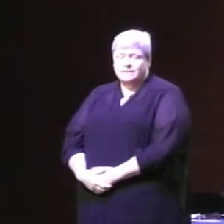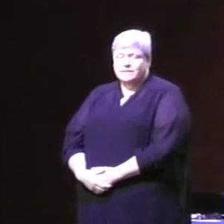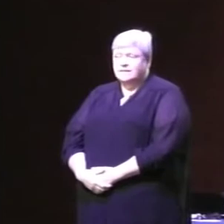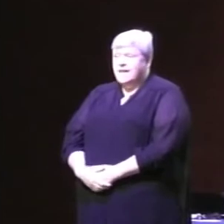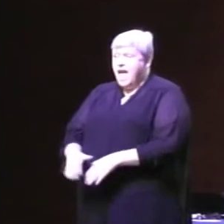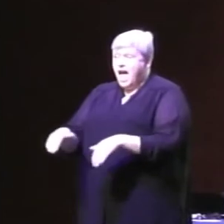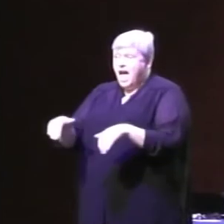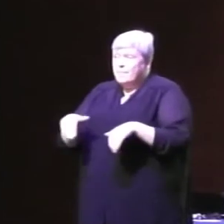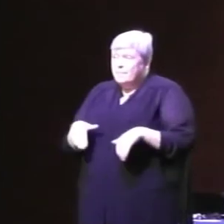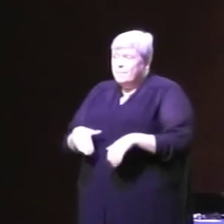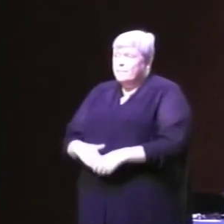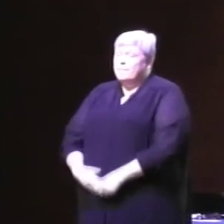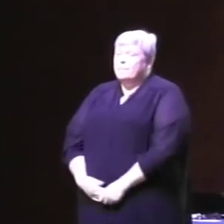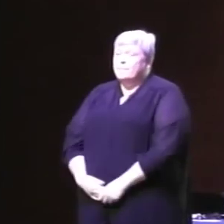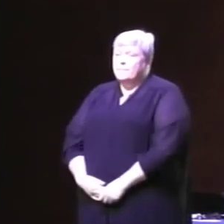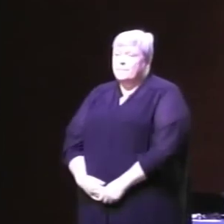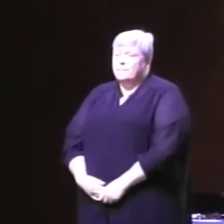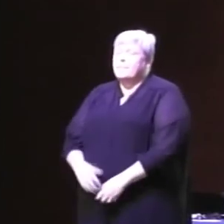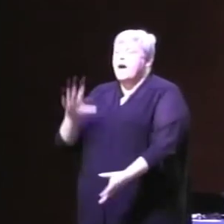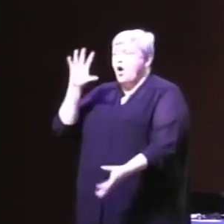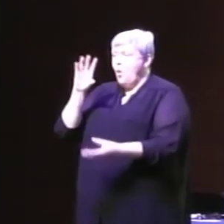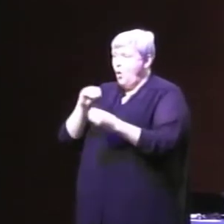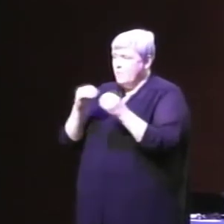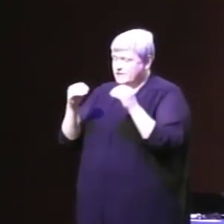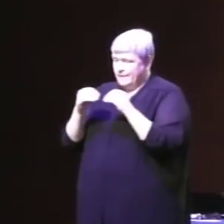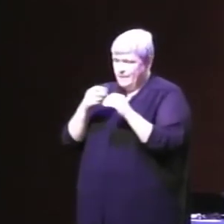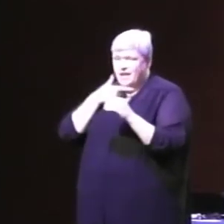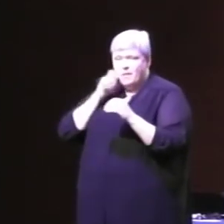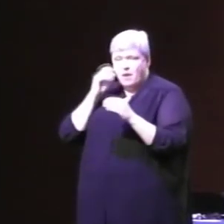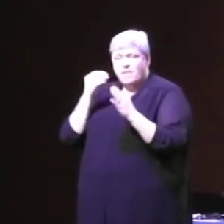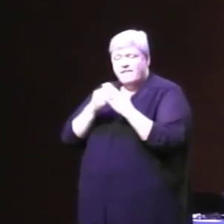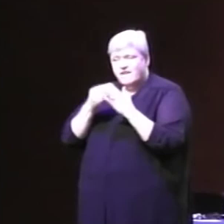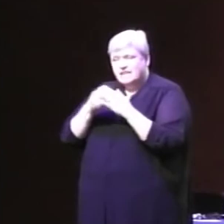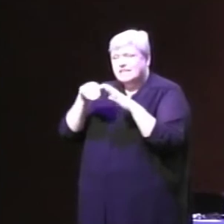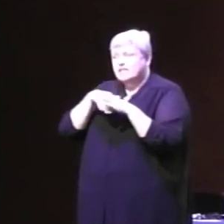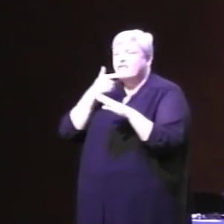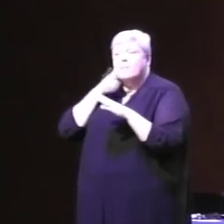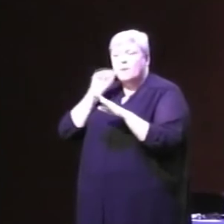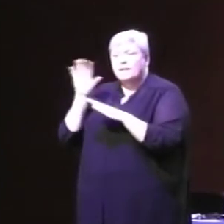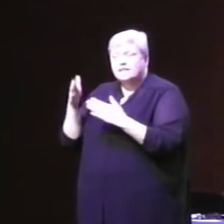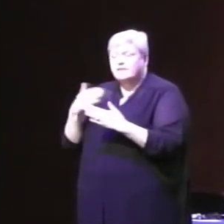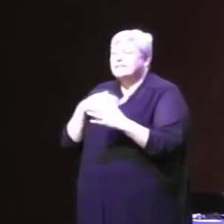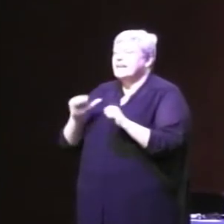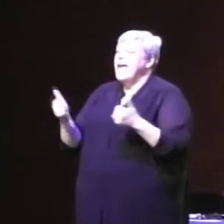Any abstentions? Composite B, Public Finance and Devolved Public Services, is carried.